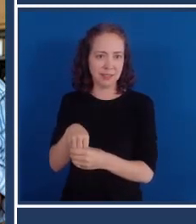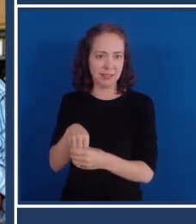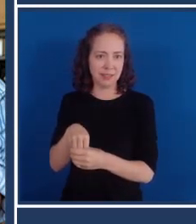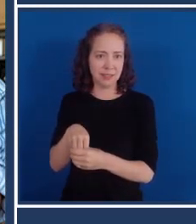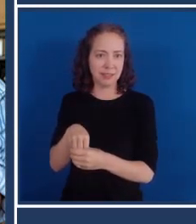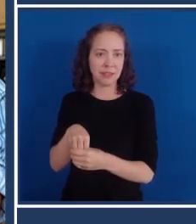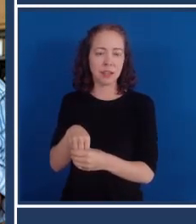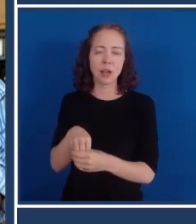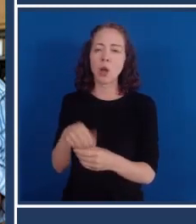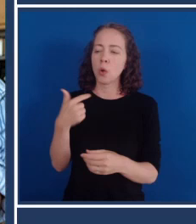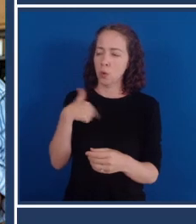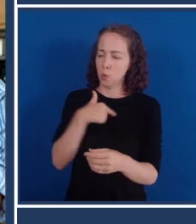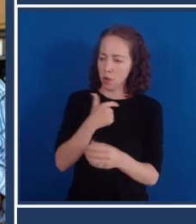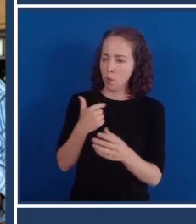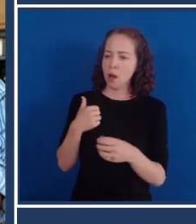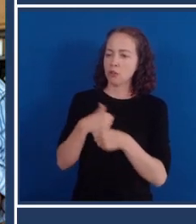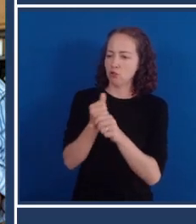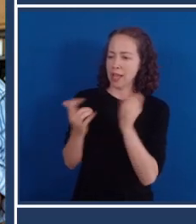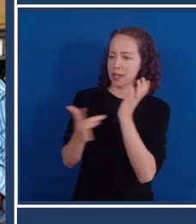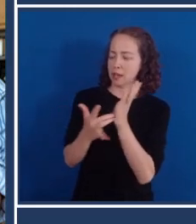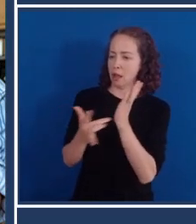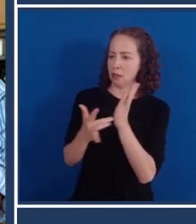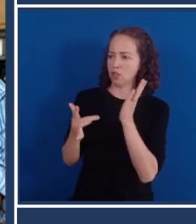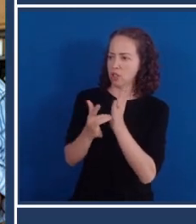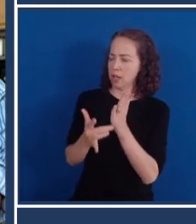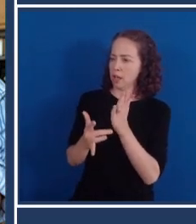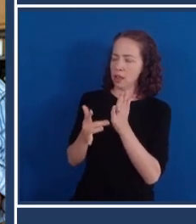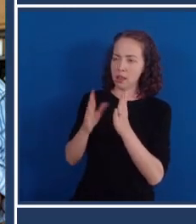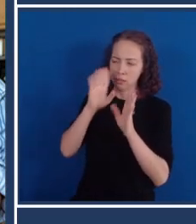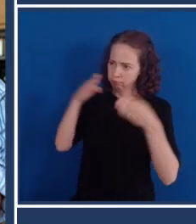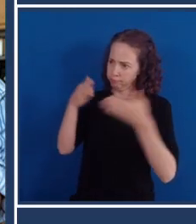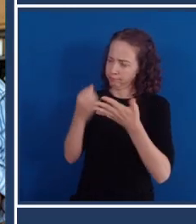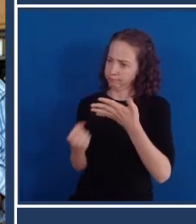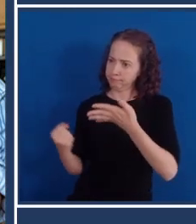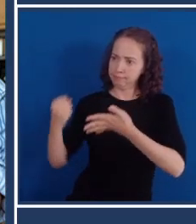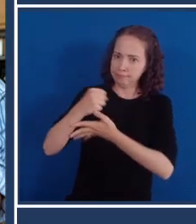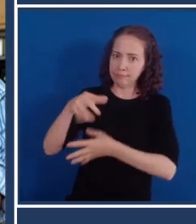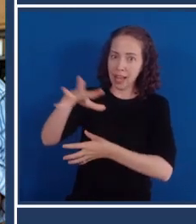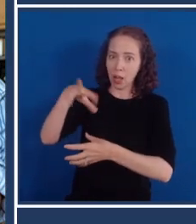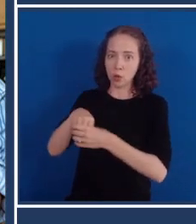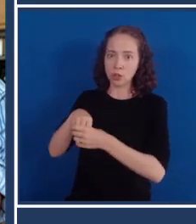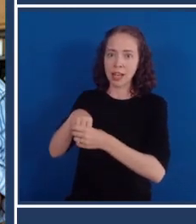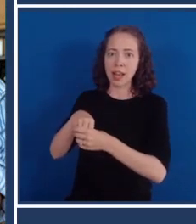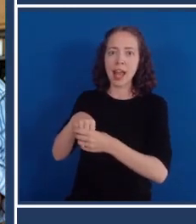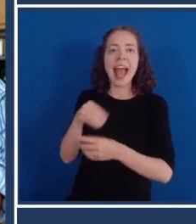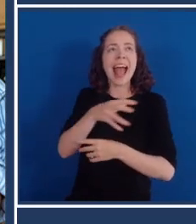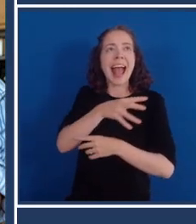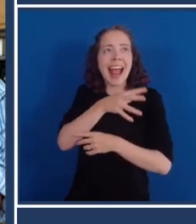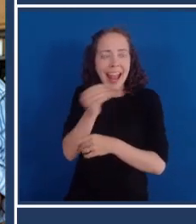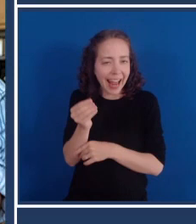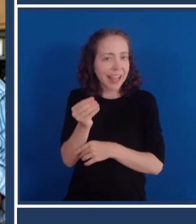inclusion, but is also considerate of the harms that could come from breaches of privacy?